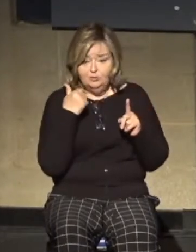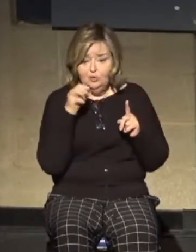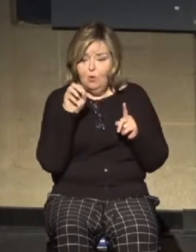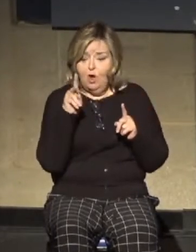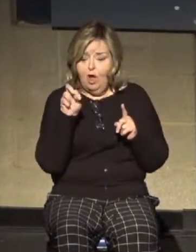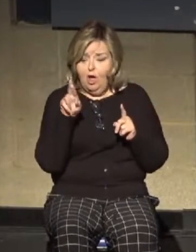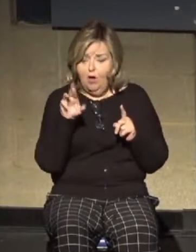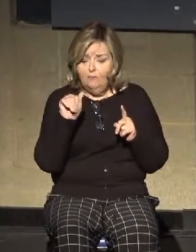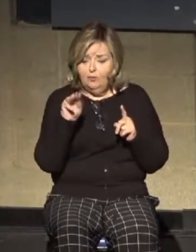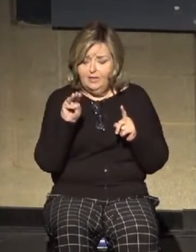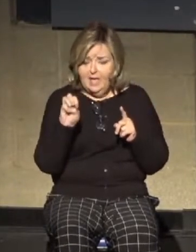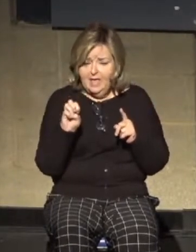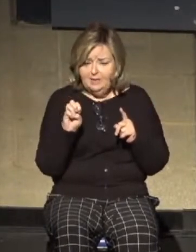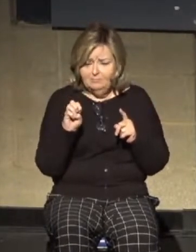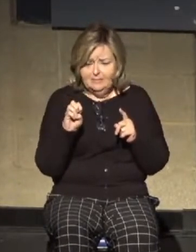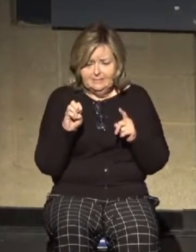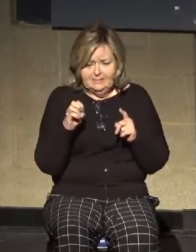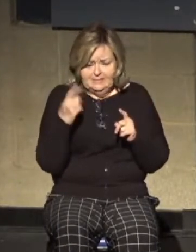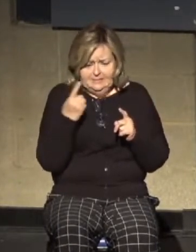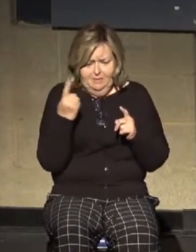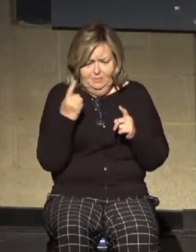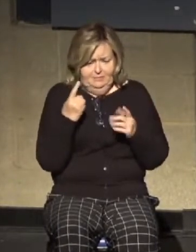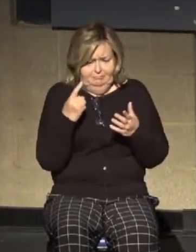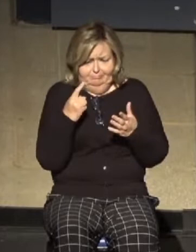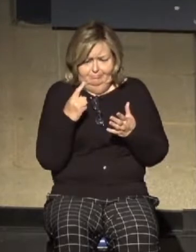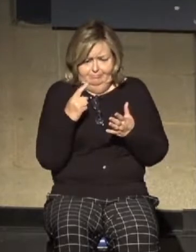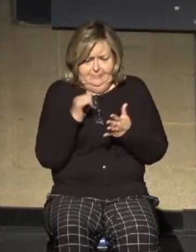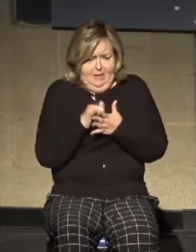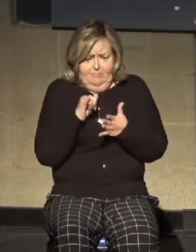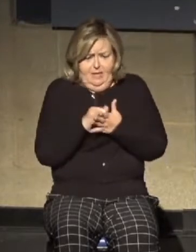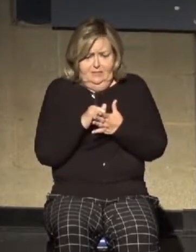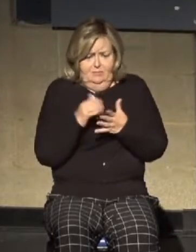that at one point you thought made going to college impossible.